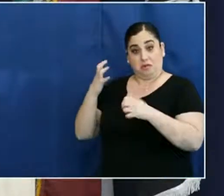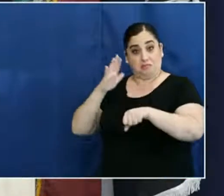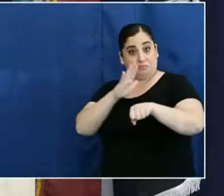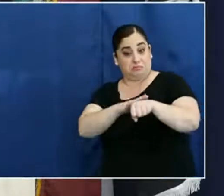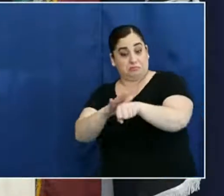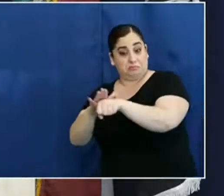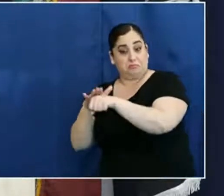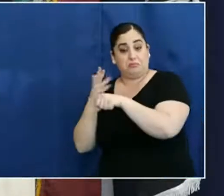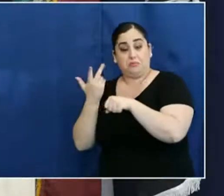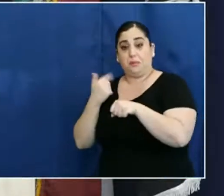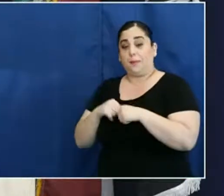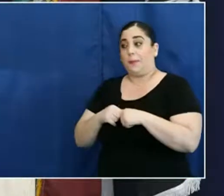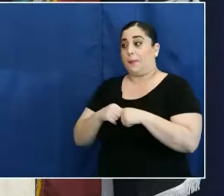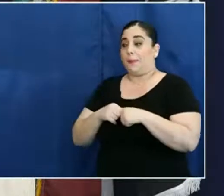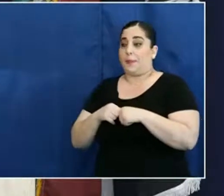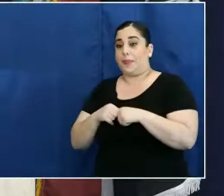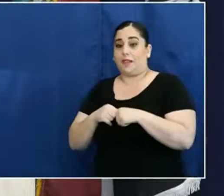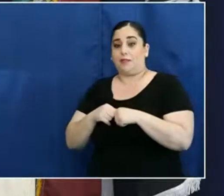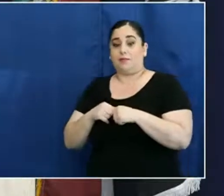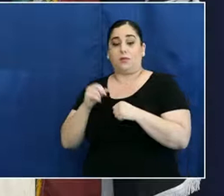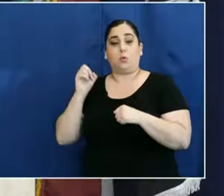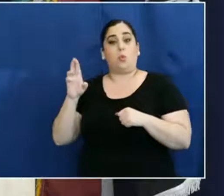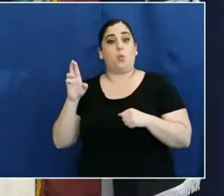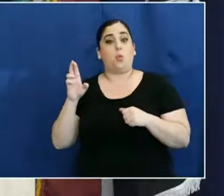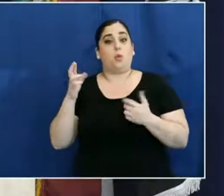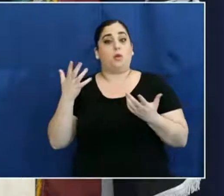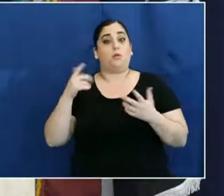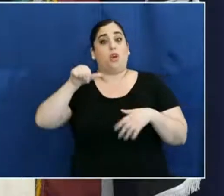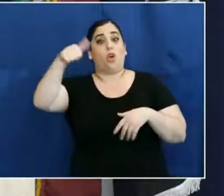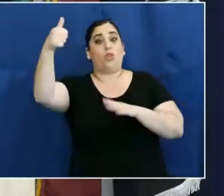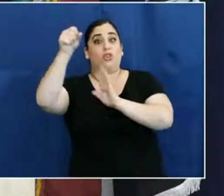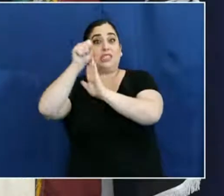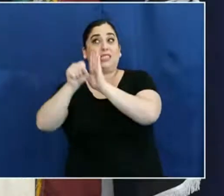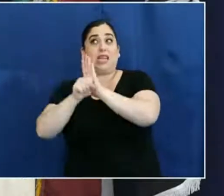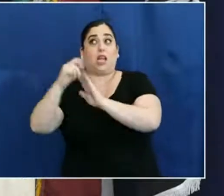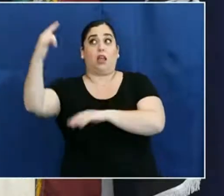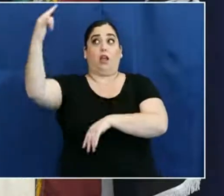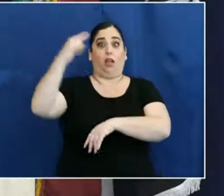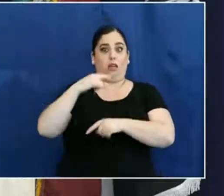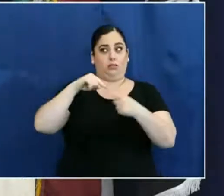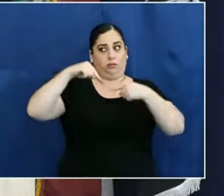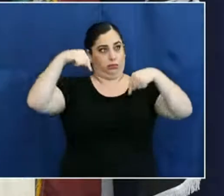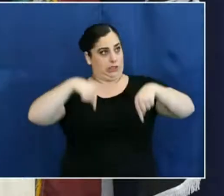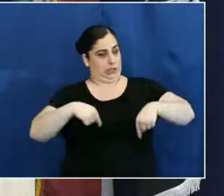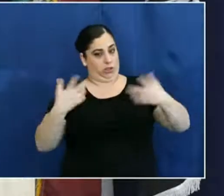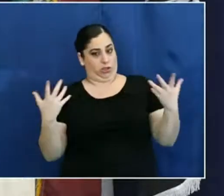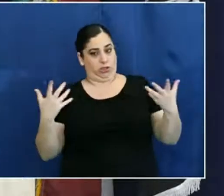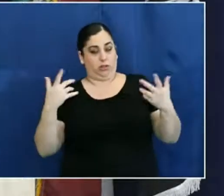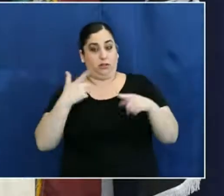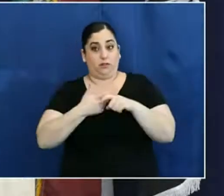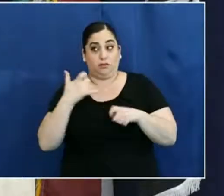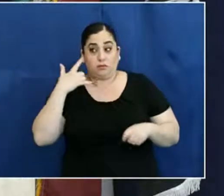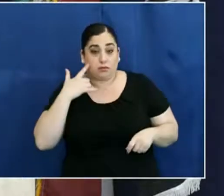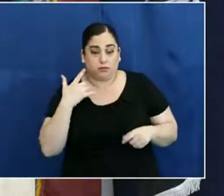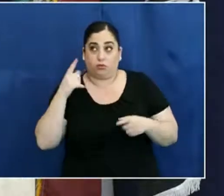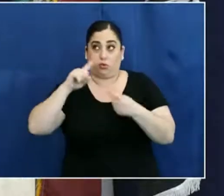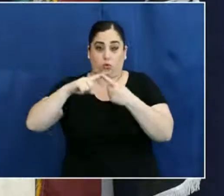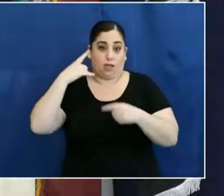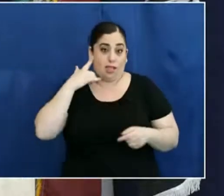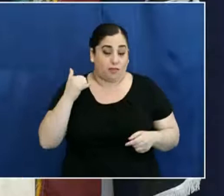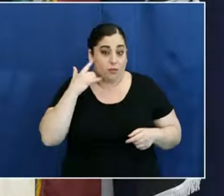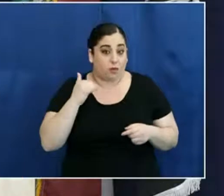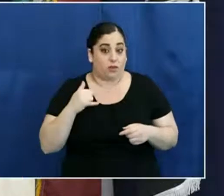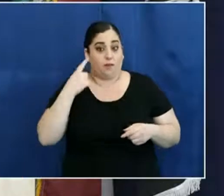prepare to travel, or the risk of people from other states coming now that our beaches, restaurants, and more attractions are opening?